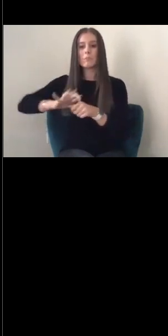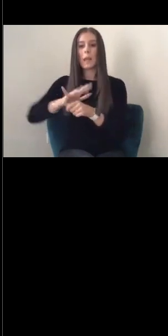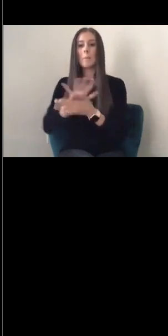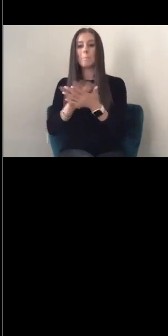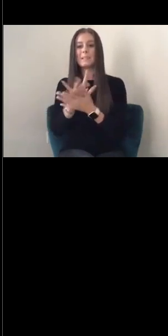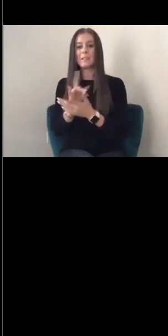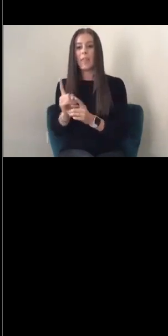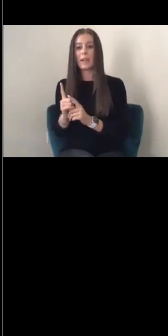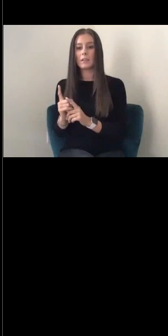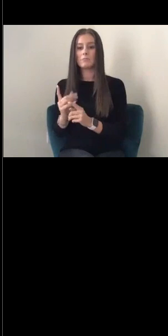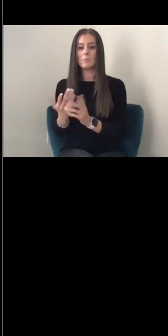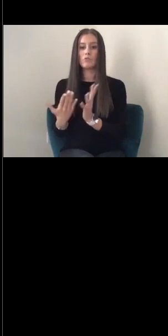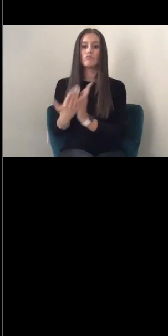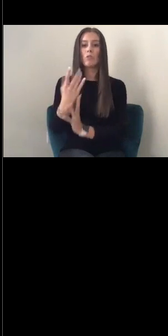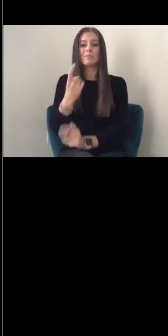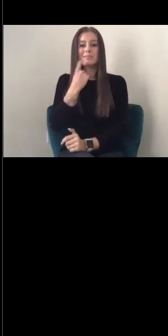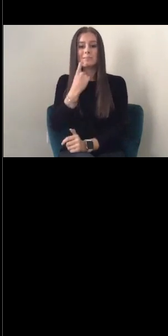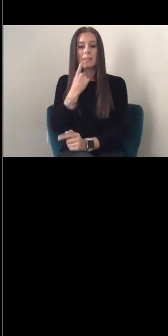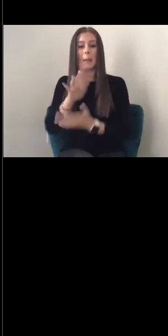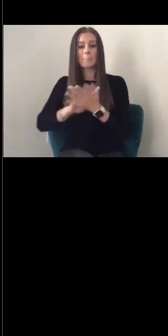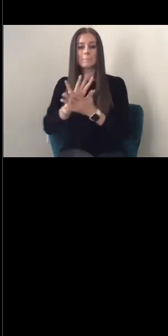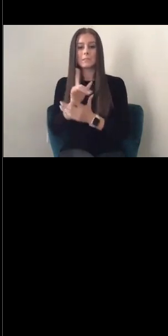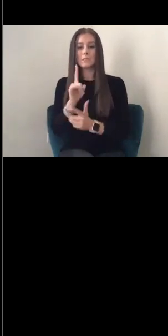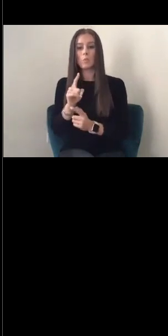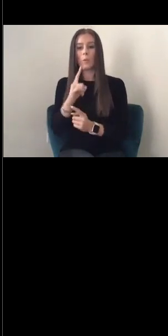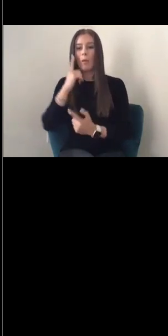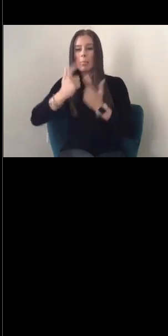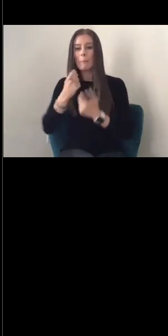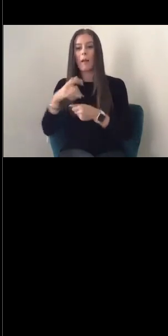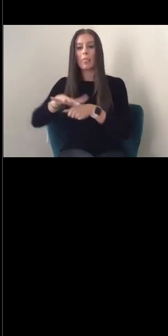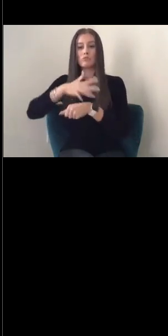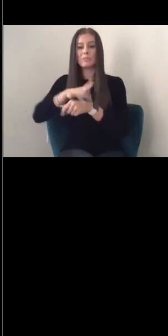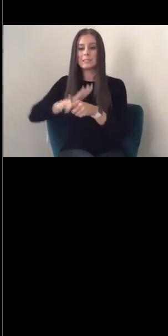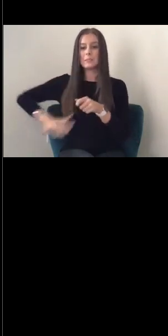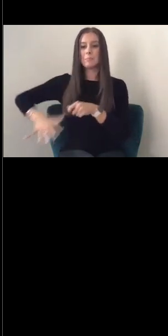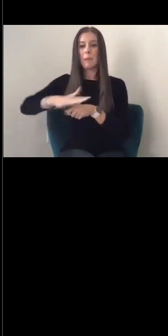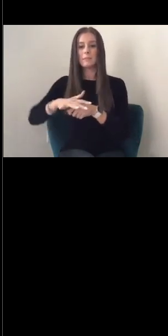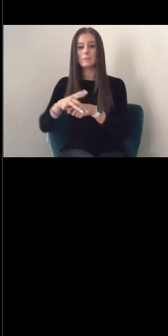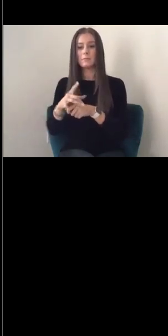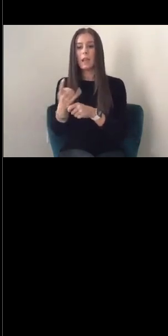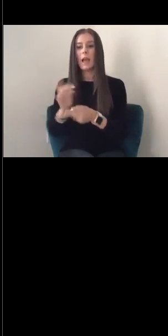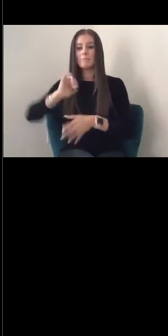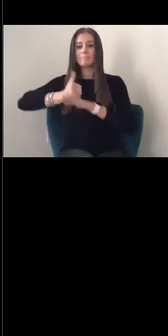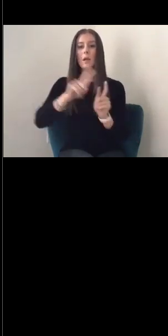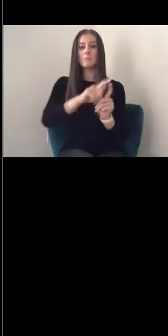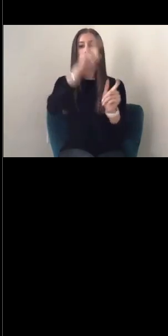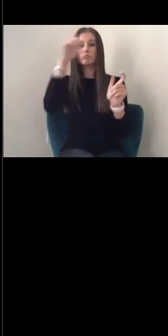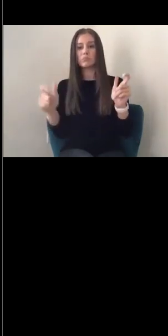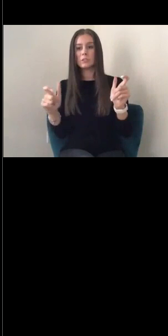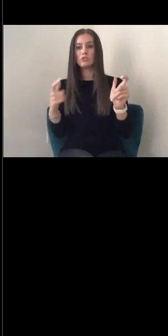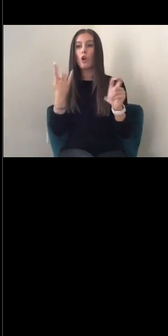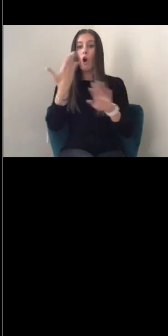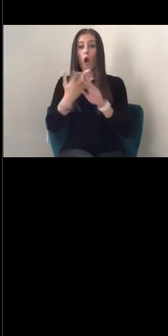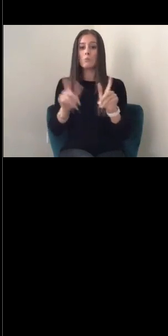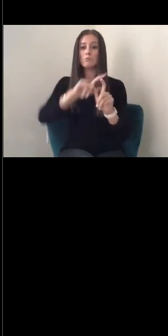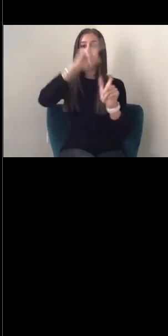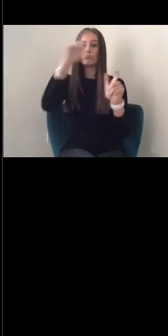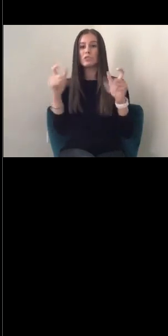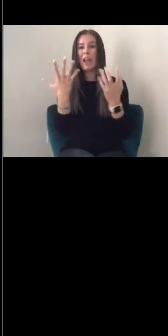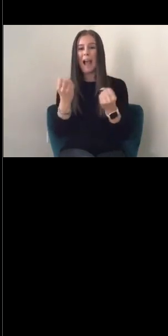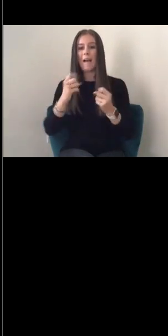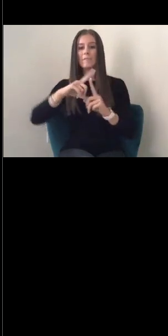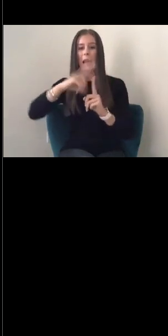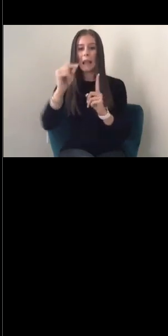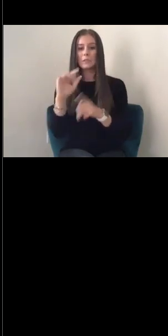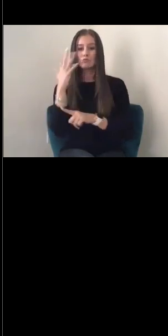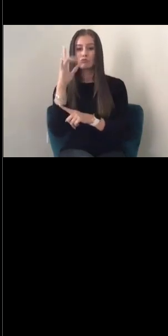that we will now have consolidated green space on the bridges, which feature vegetation like hedgerows, shrubs, trees,